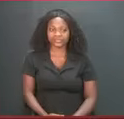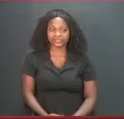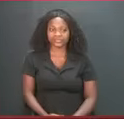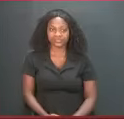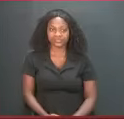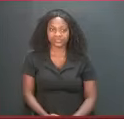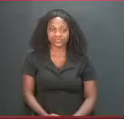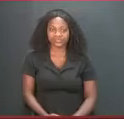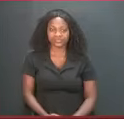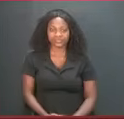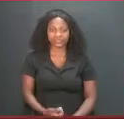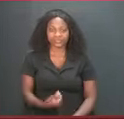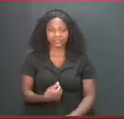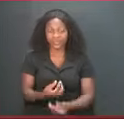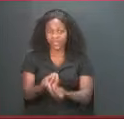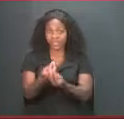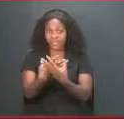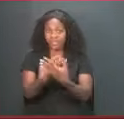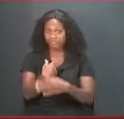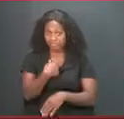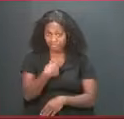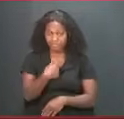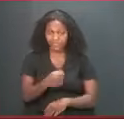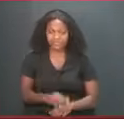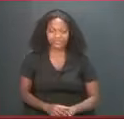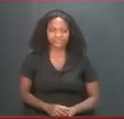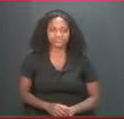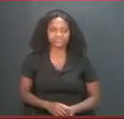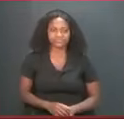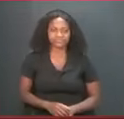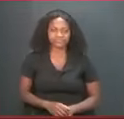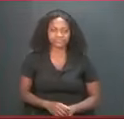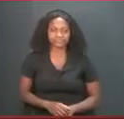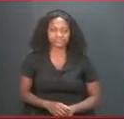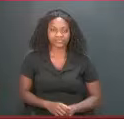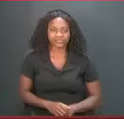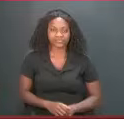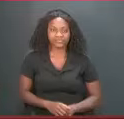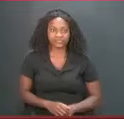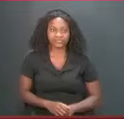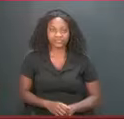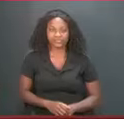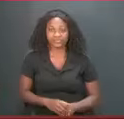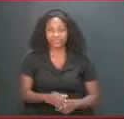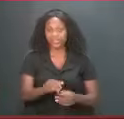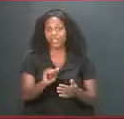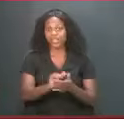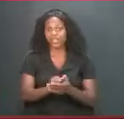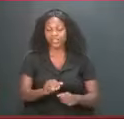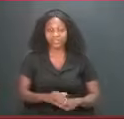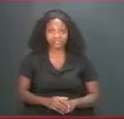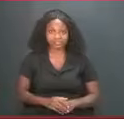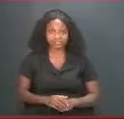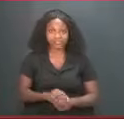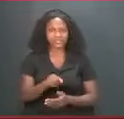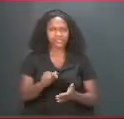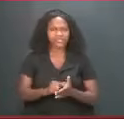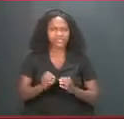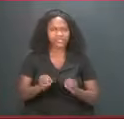I'm reliably informed that this was an urgent